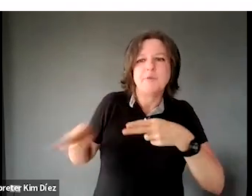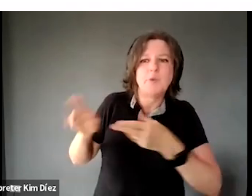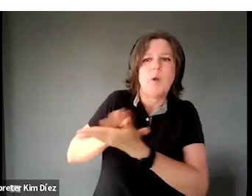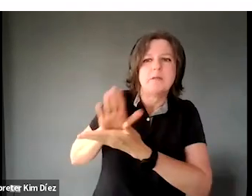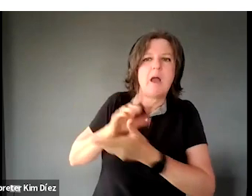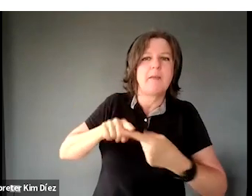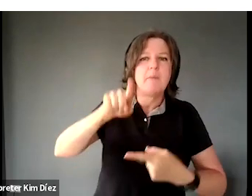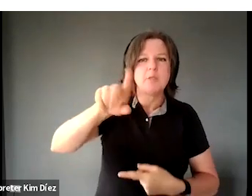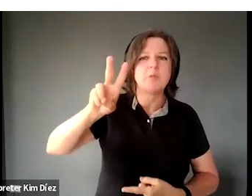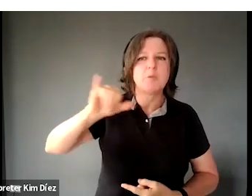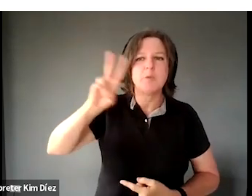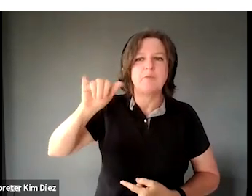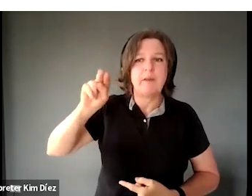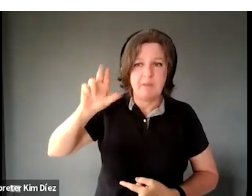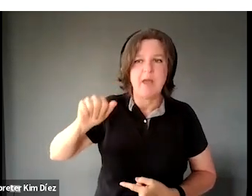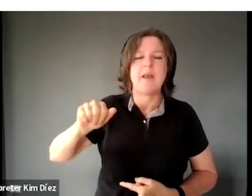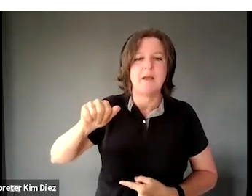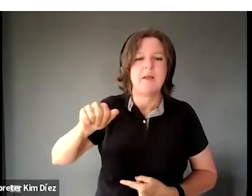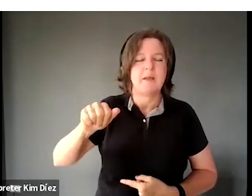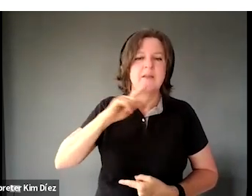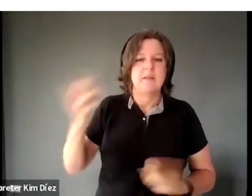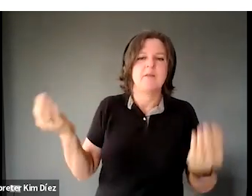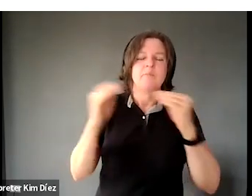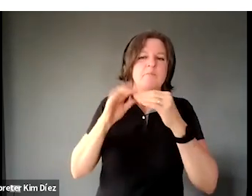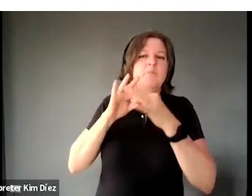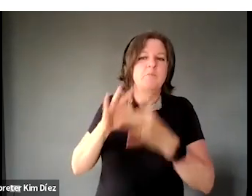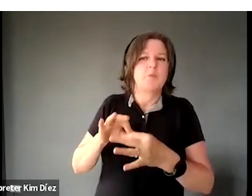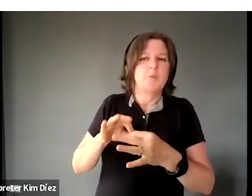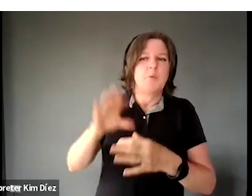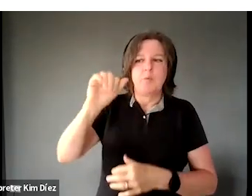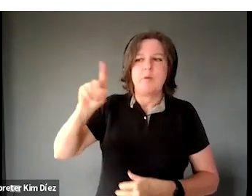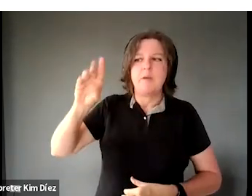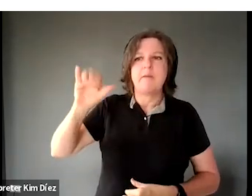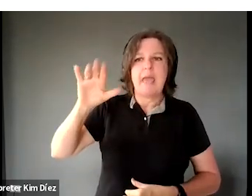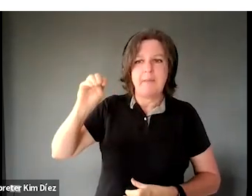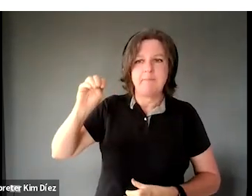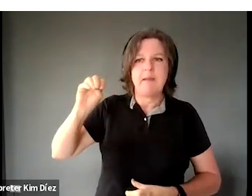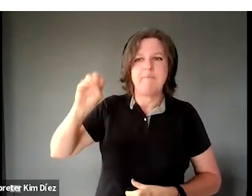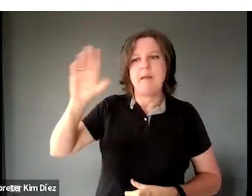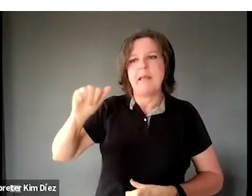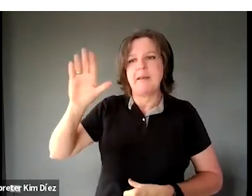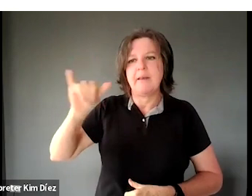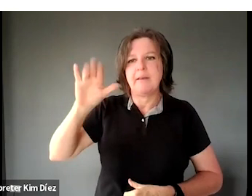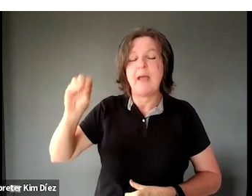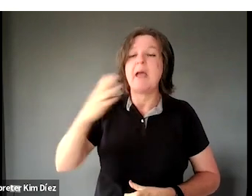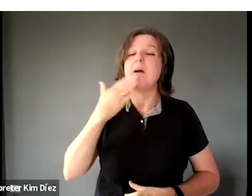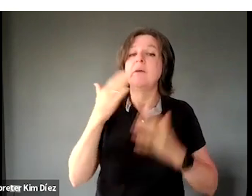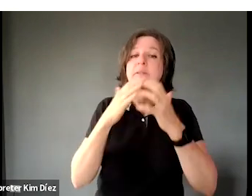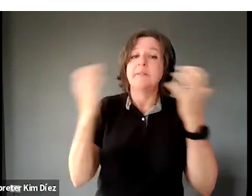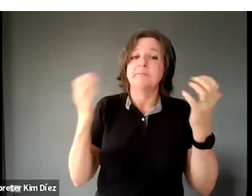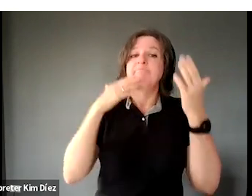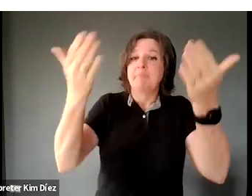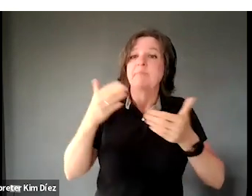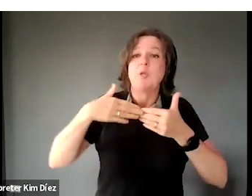I will be sending you, Viviana, some short documents so that you can find out more about